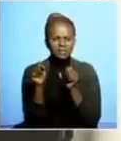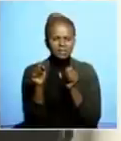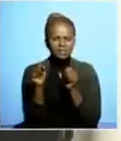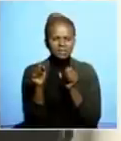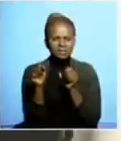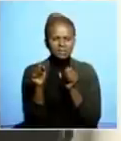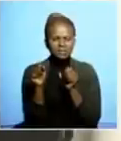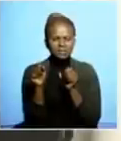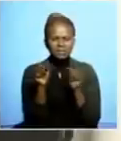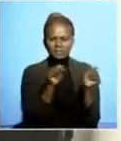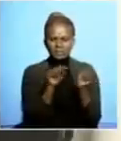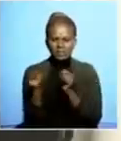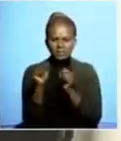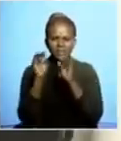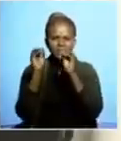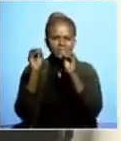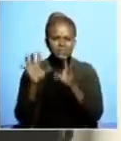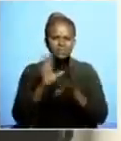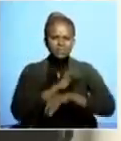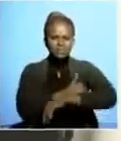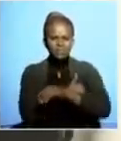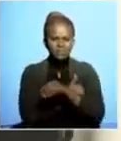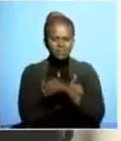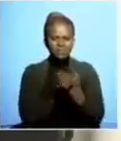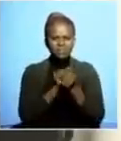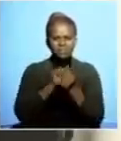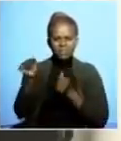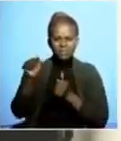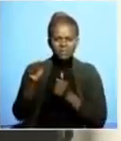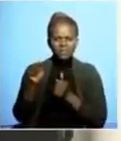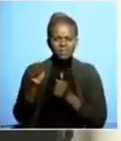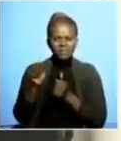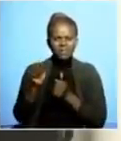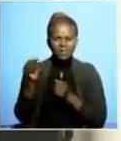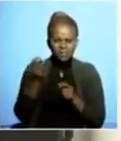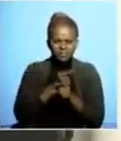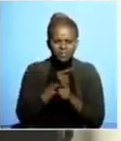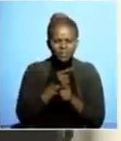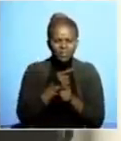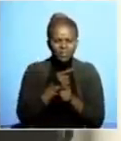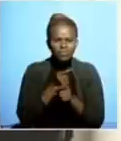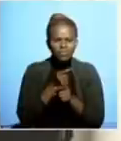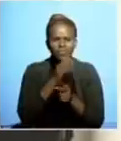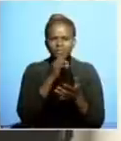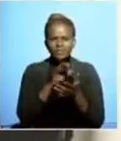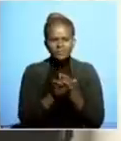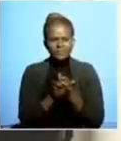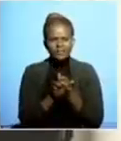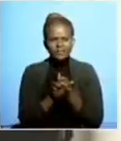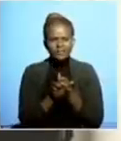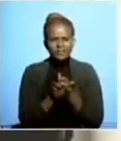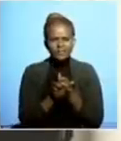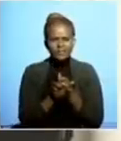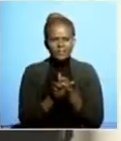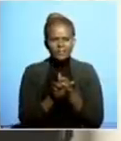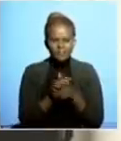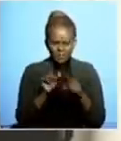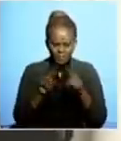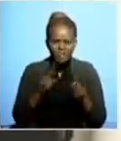a teacher wife away from Chama. But the doctor